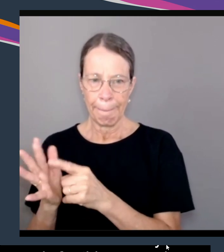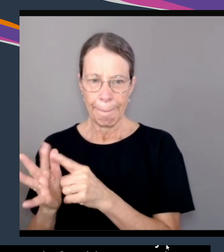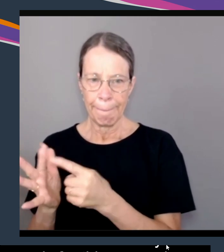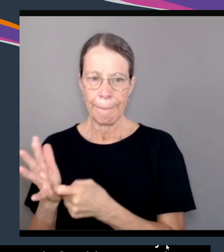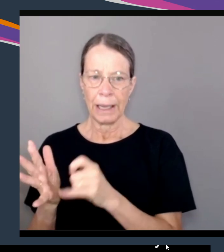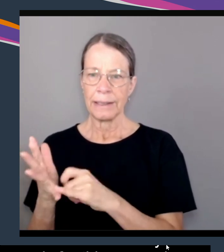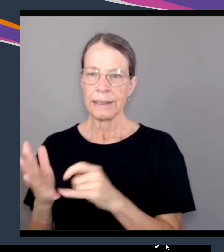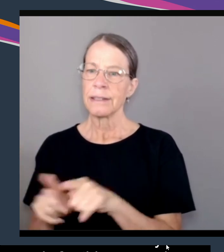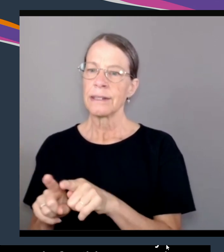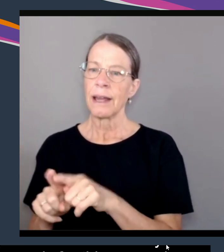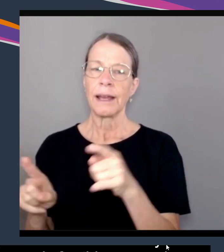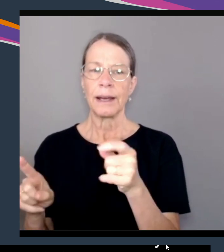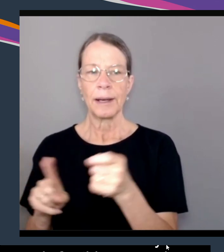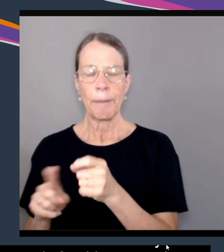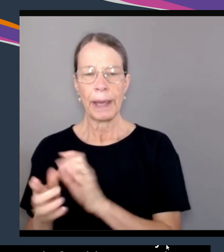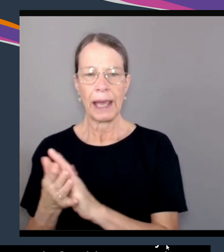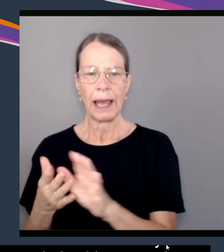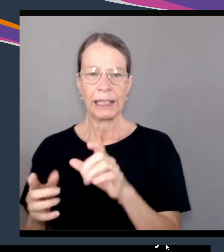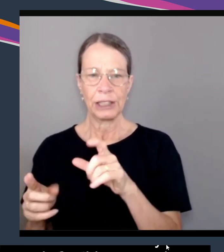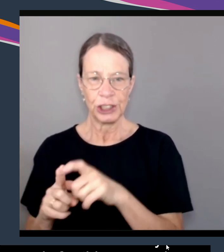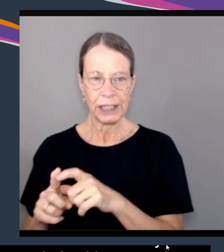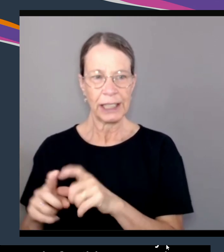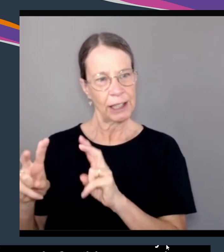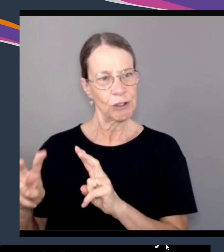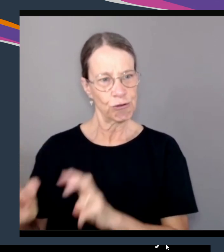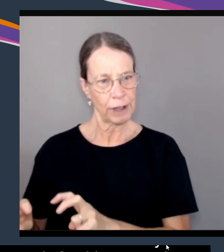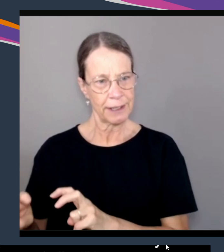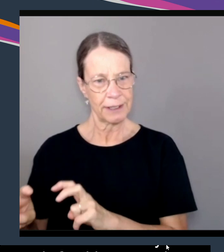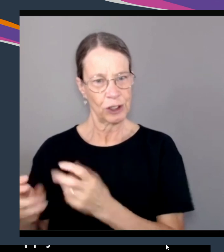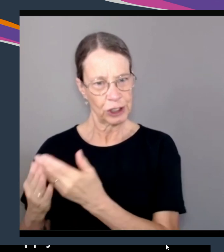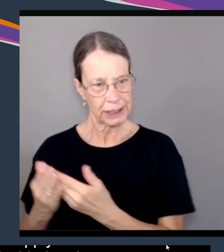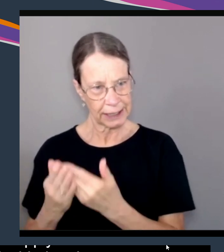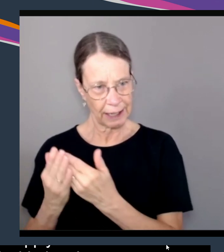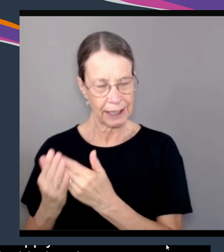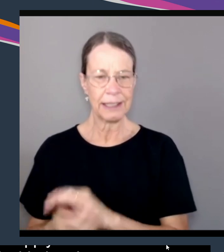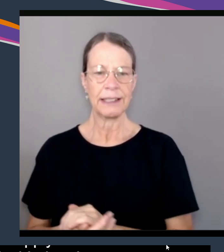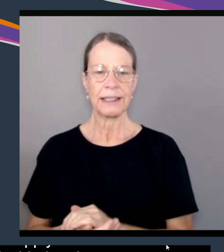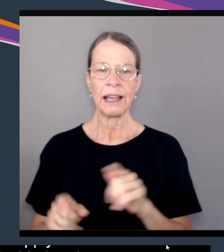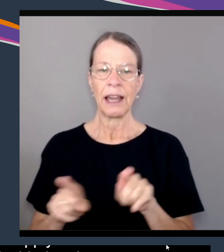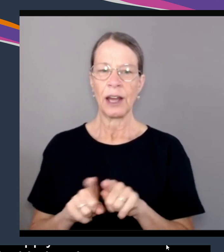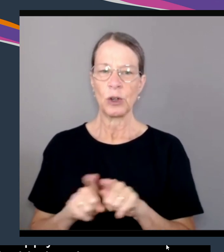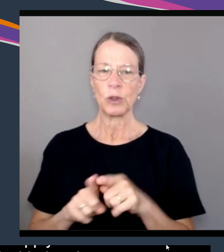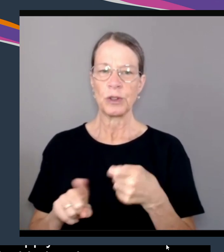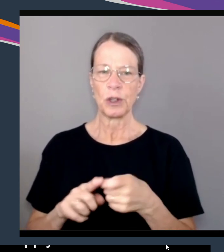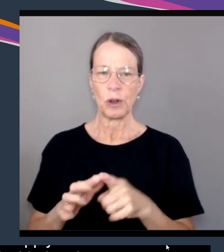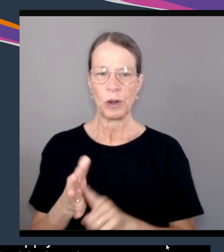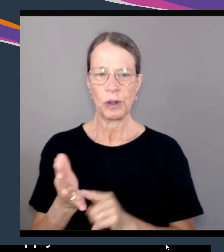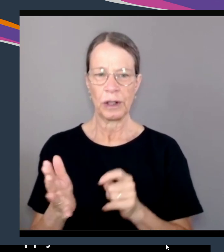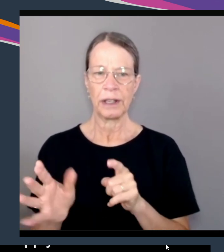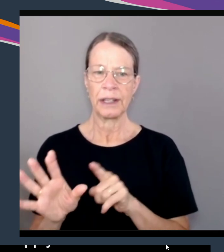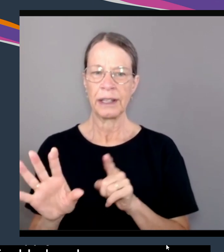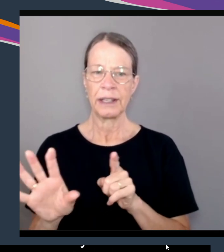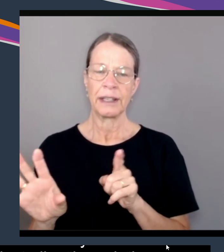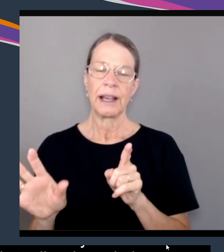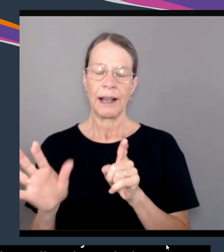Leadership Program. And we'll hear from Kelsey about the Citizen Researcher Essential course as